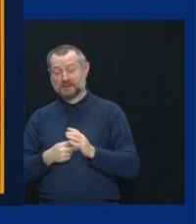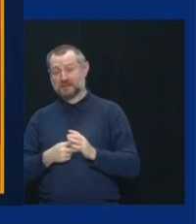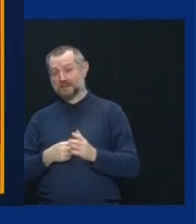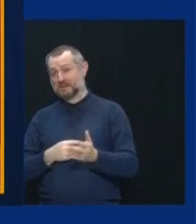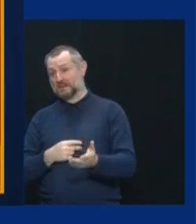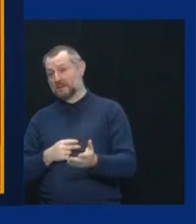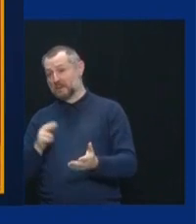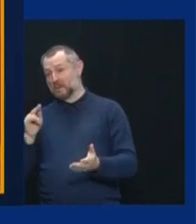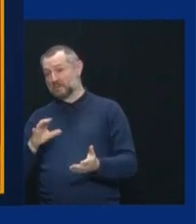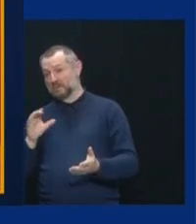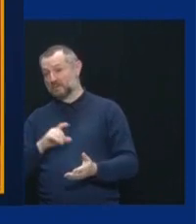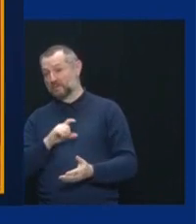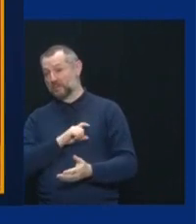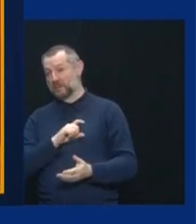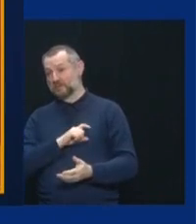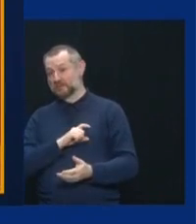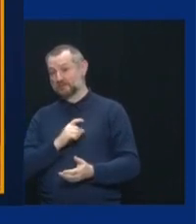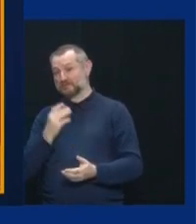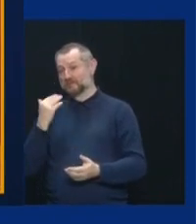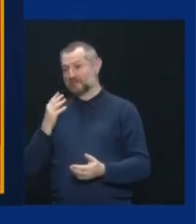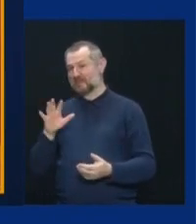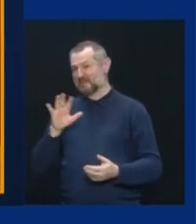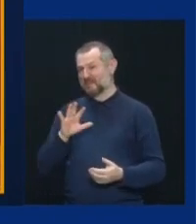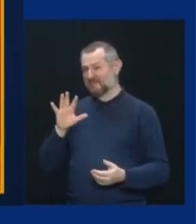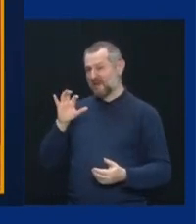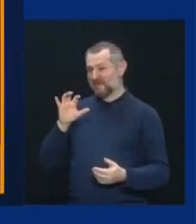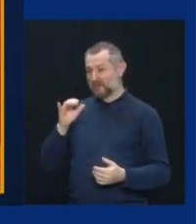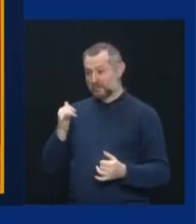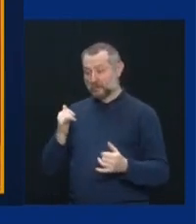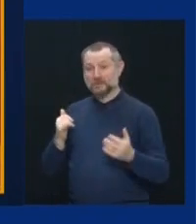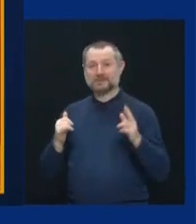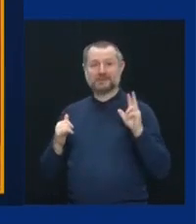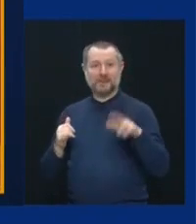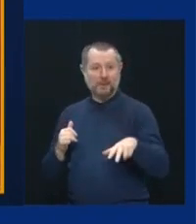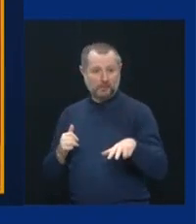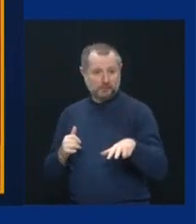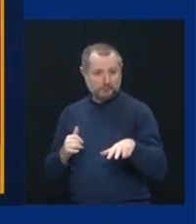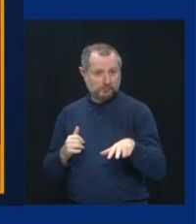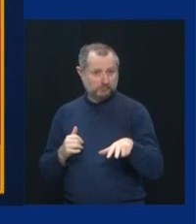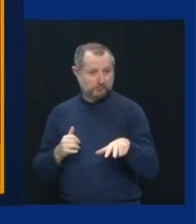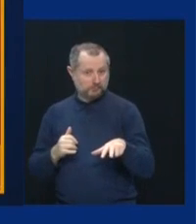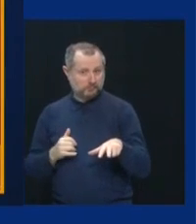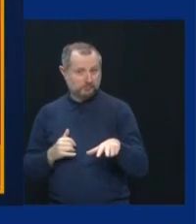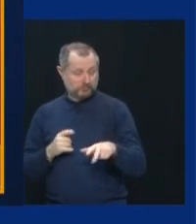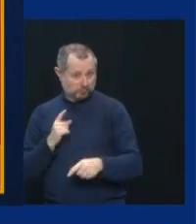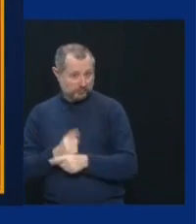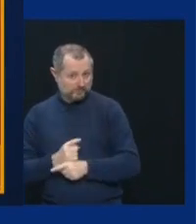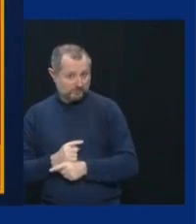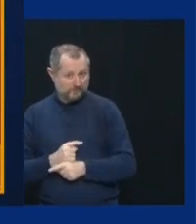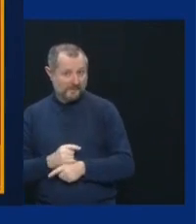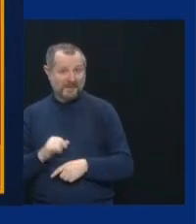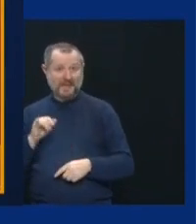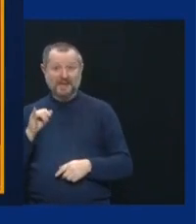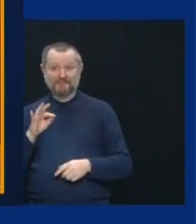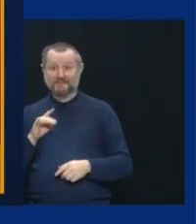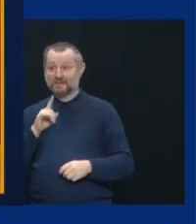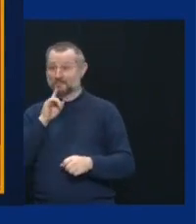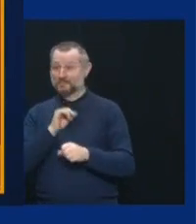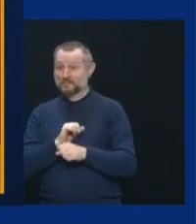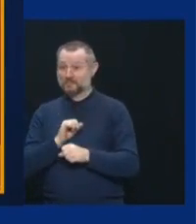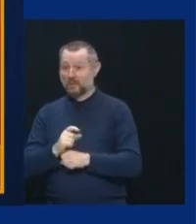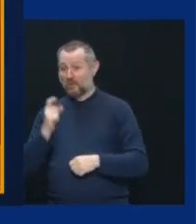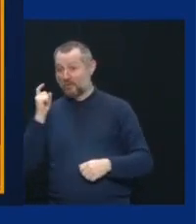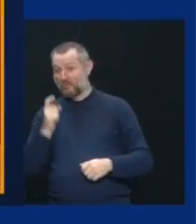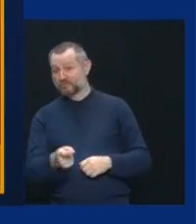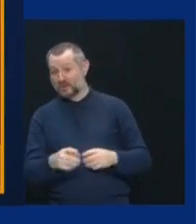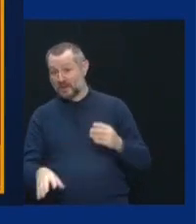more police officers, we're at 3,000, not 4,000. If they honored your request for an